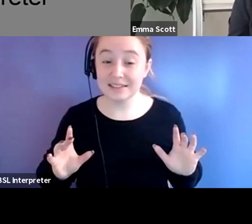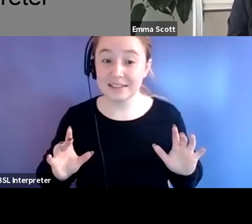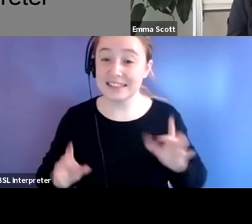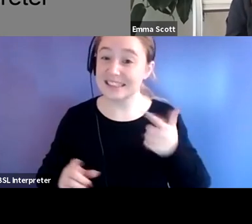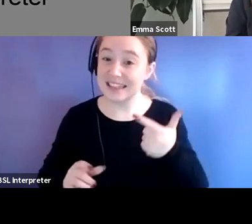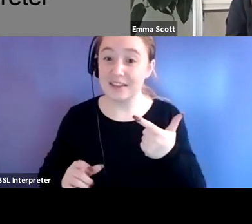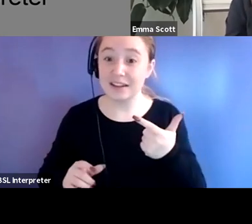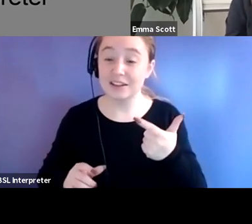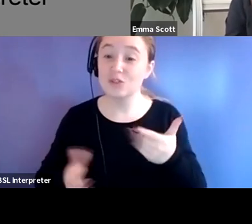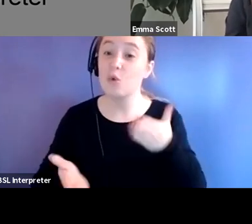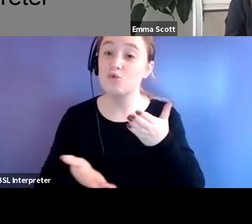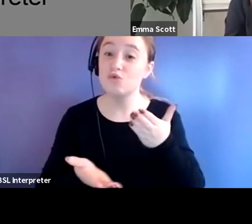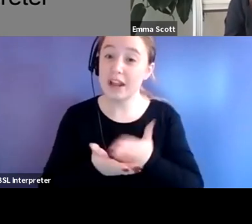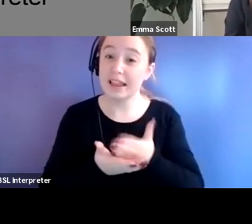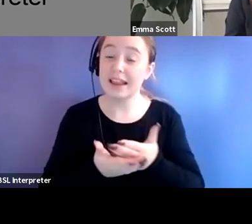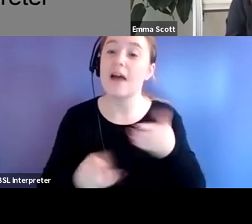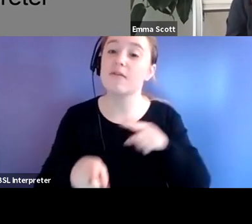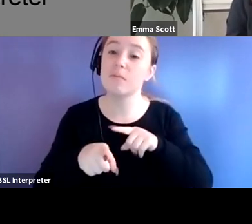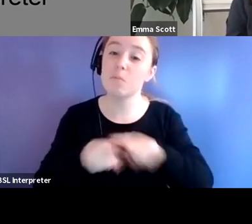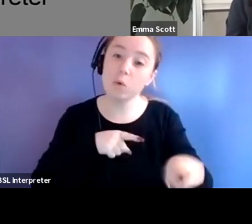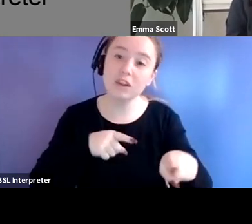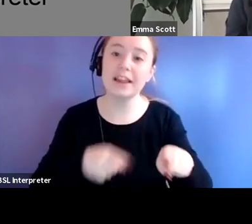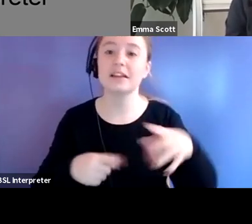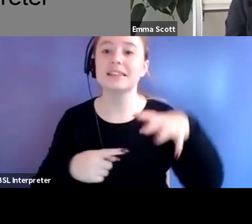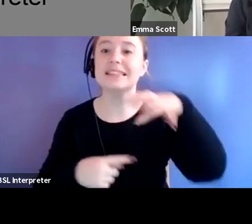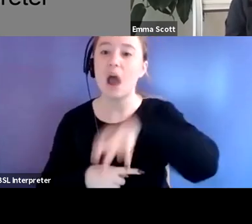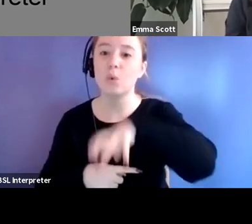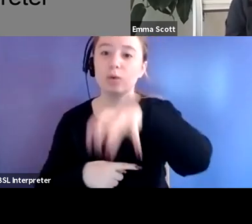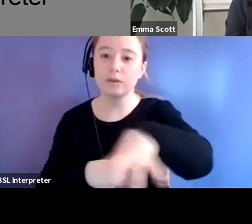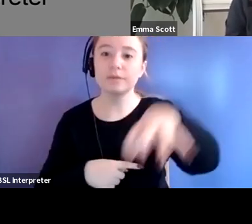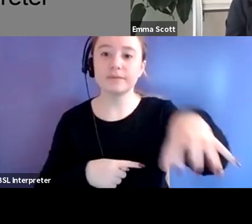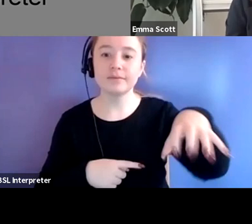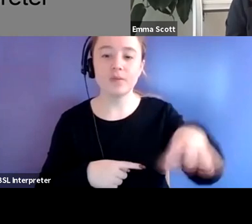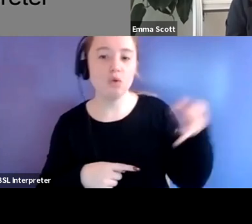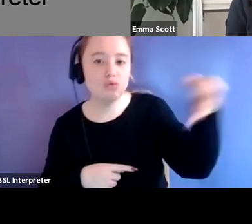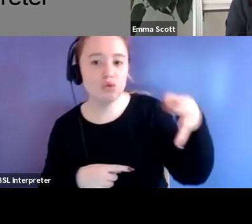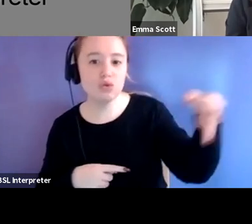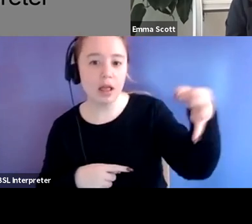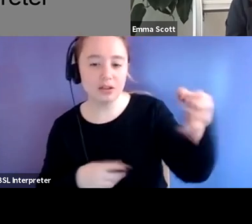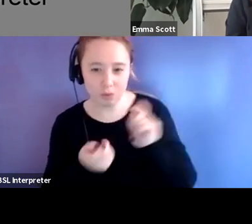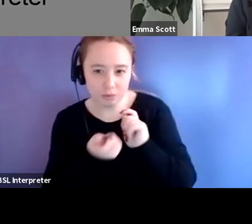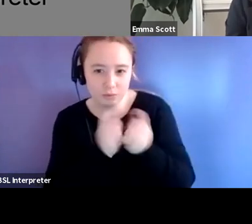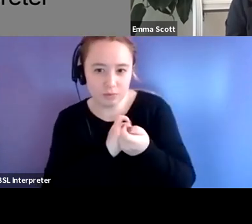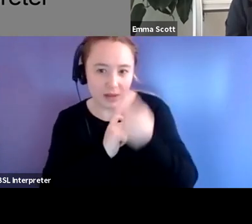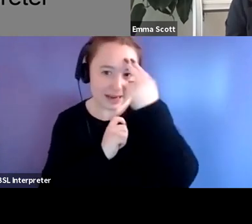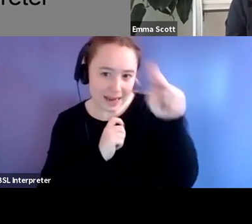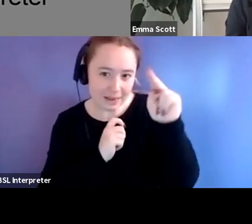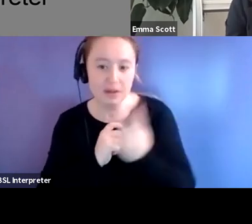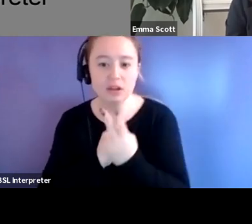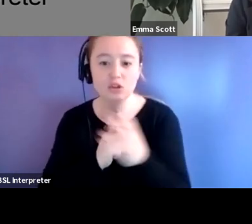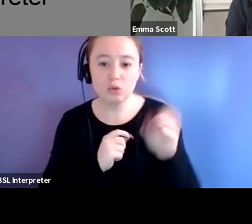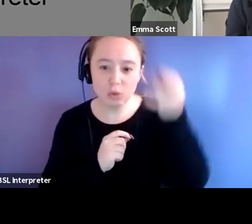predominantly a country full of towns and rural areas. So that we quickly amended it to 20-minute